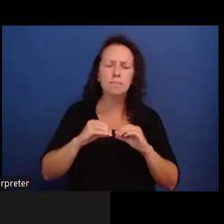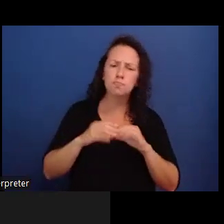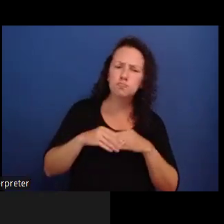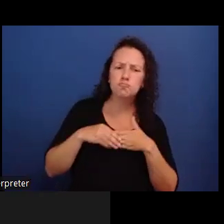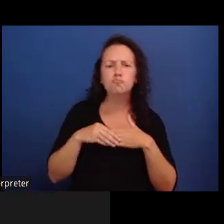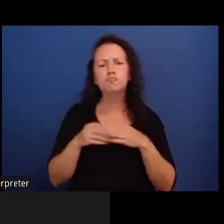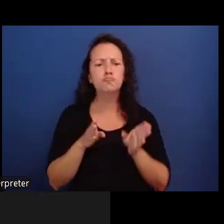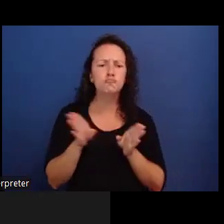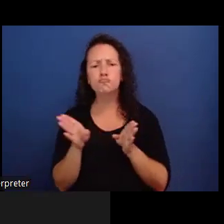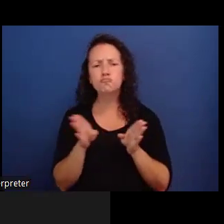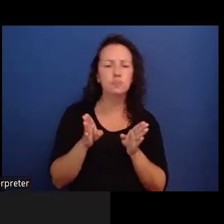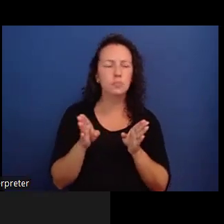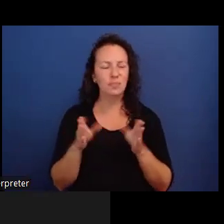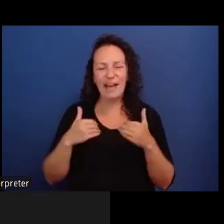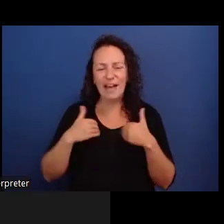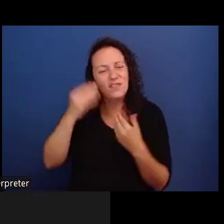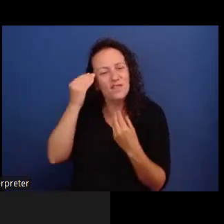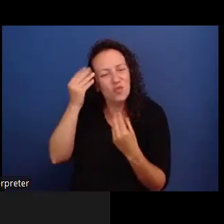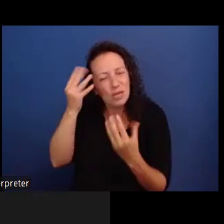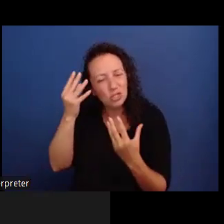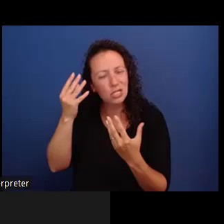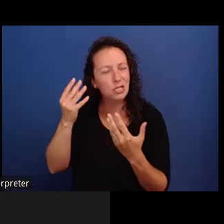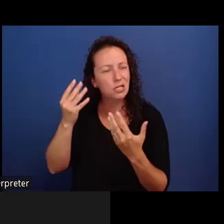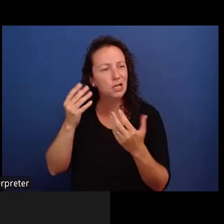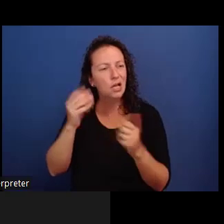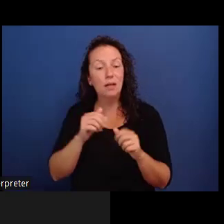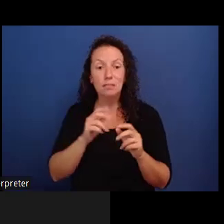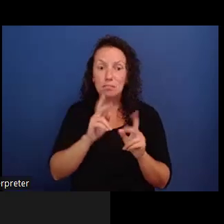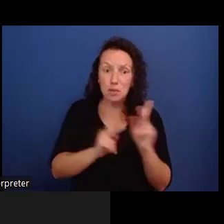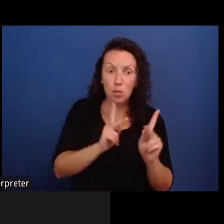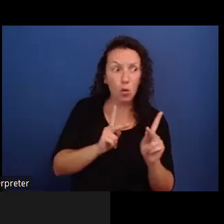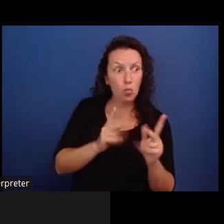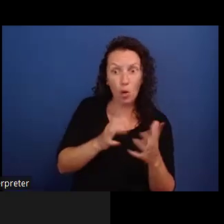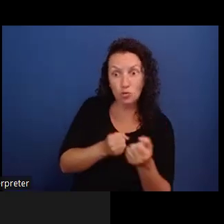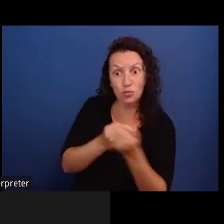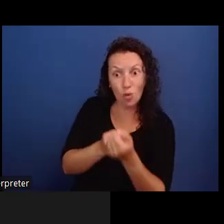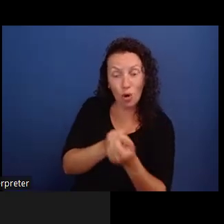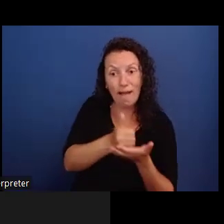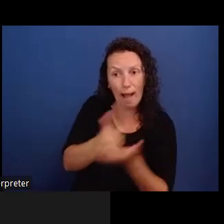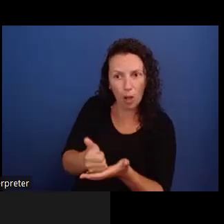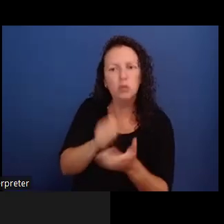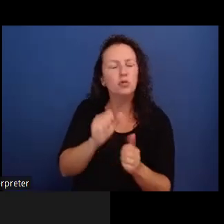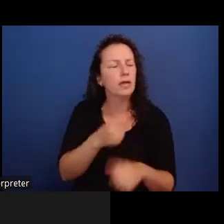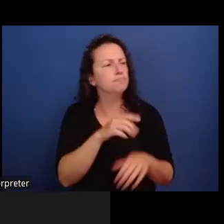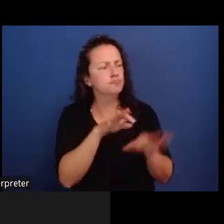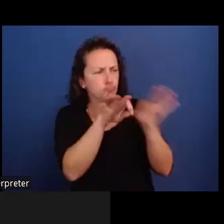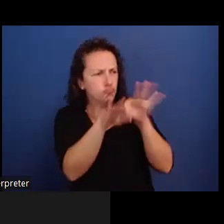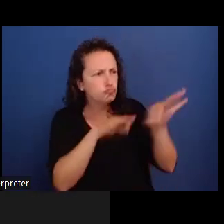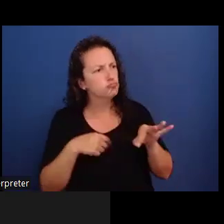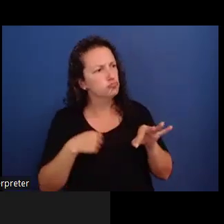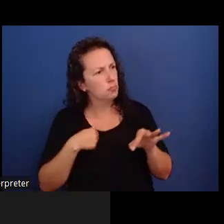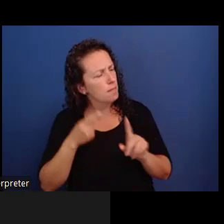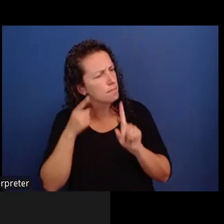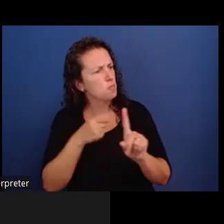and a little more ability to guide others who might want to help you. So, And so